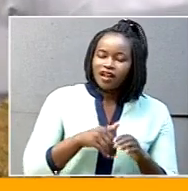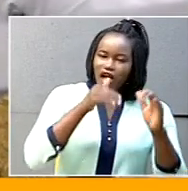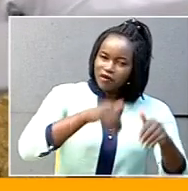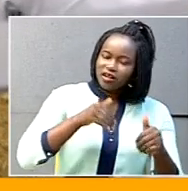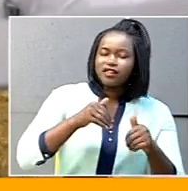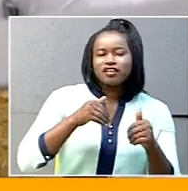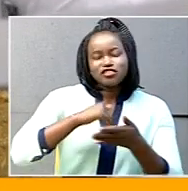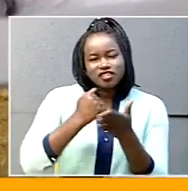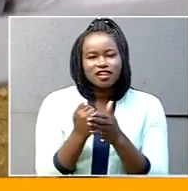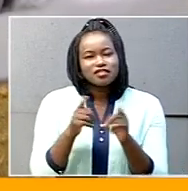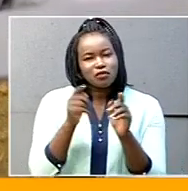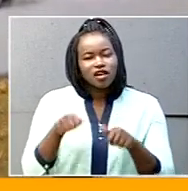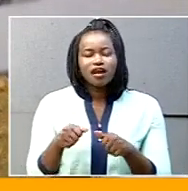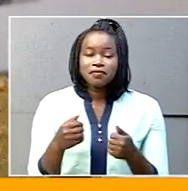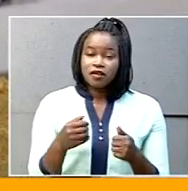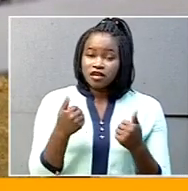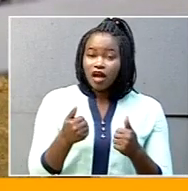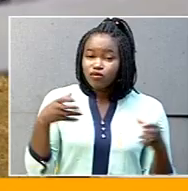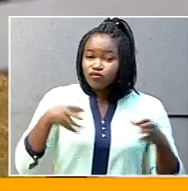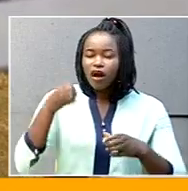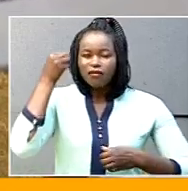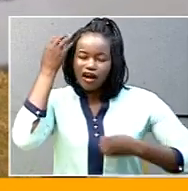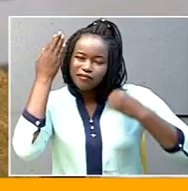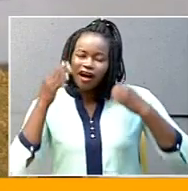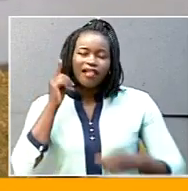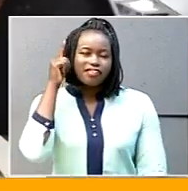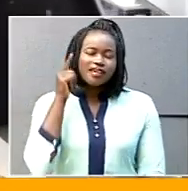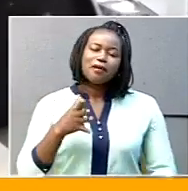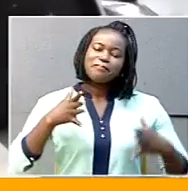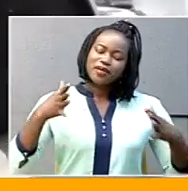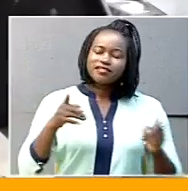These innovators are not only thinking big, but also dreaming